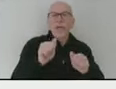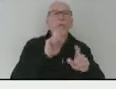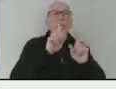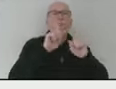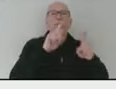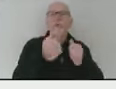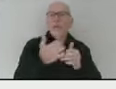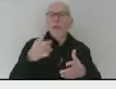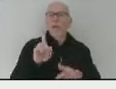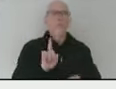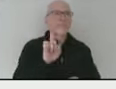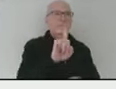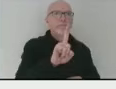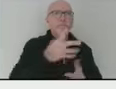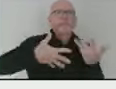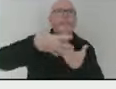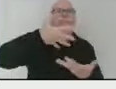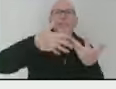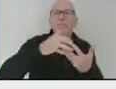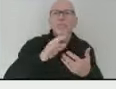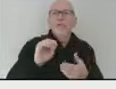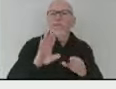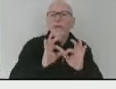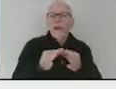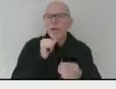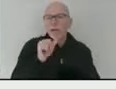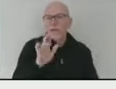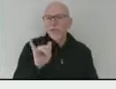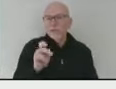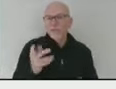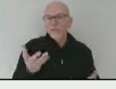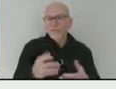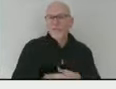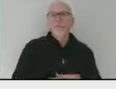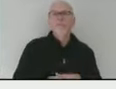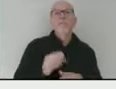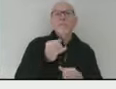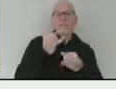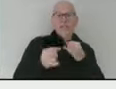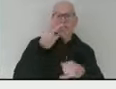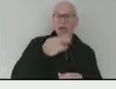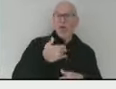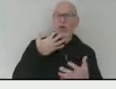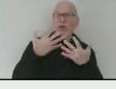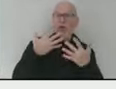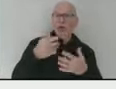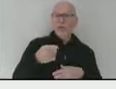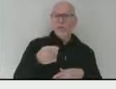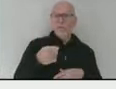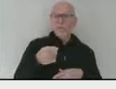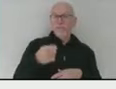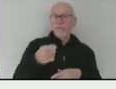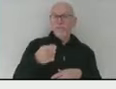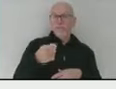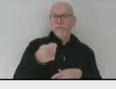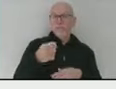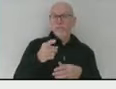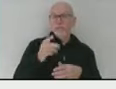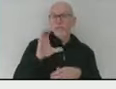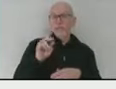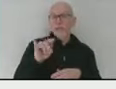yourself at risk or your loved ones at risk. And finally, as you look at our colored county